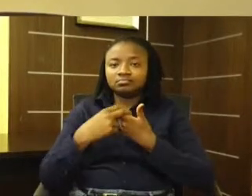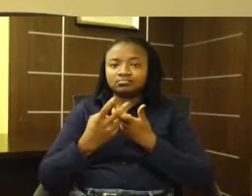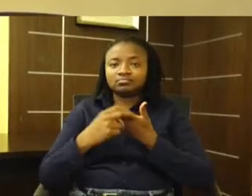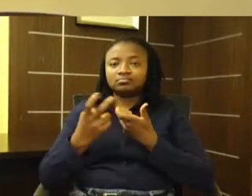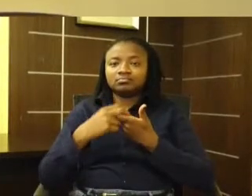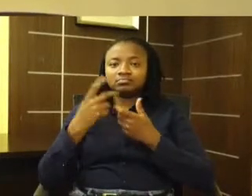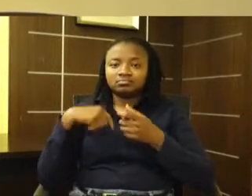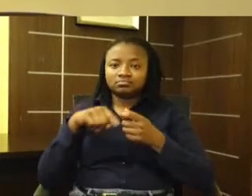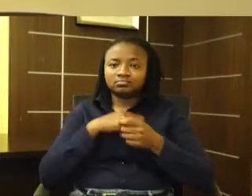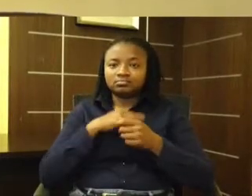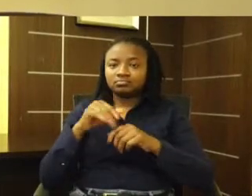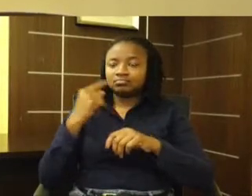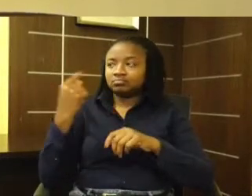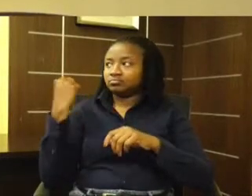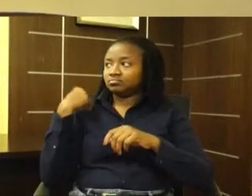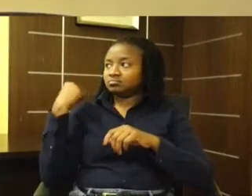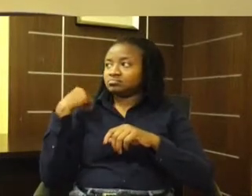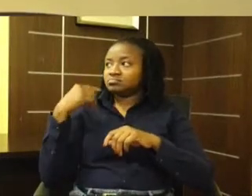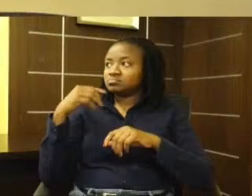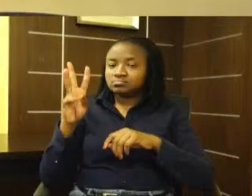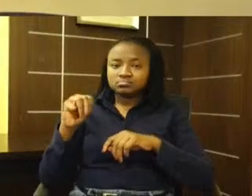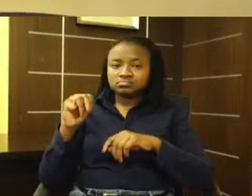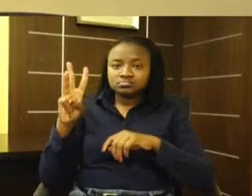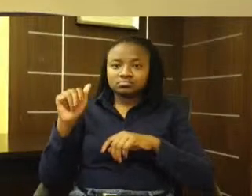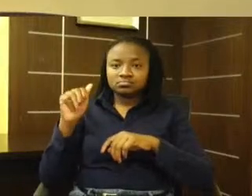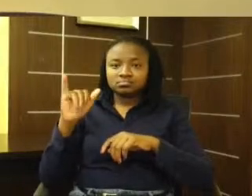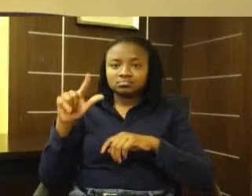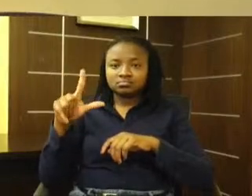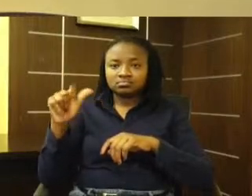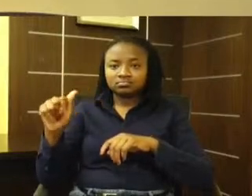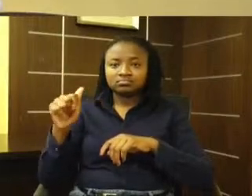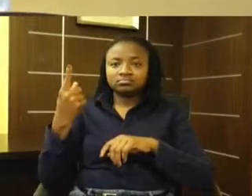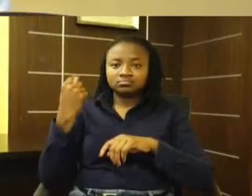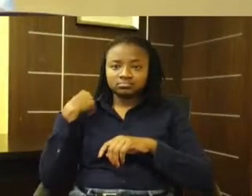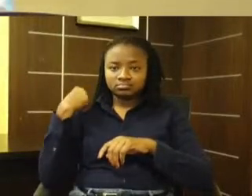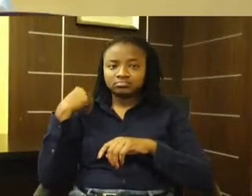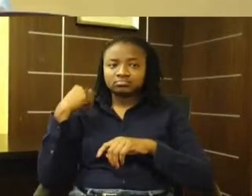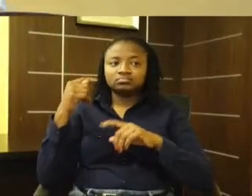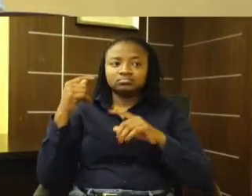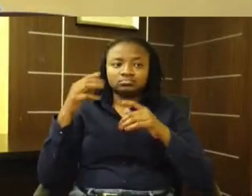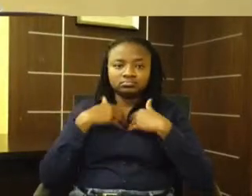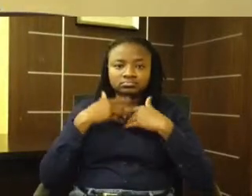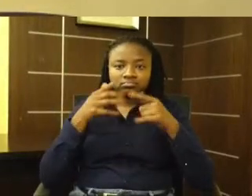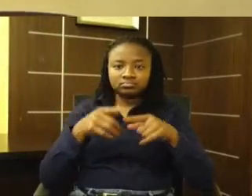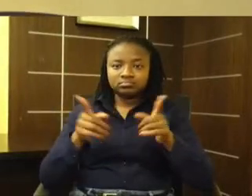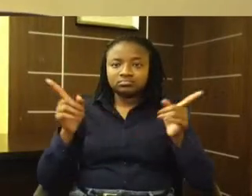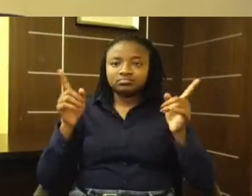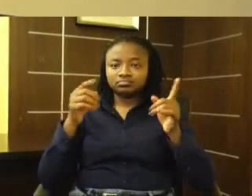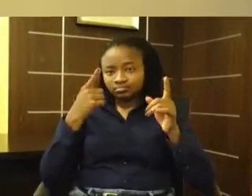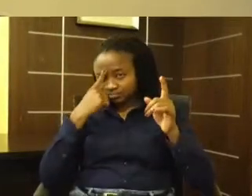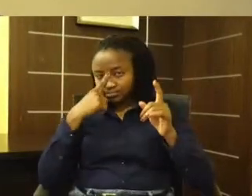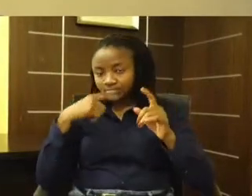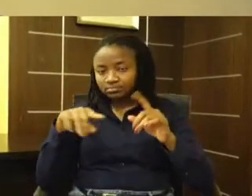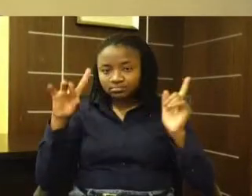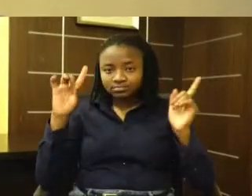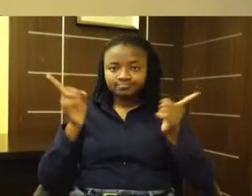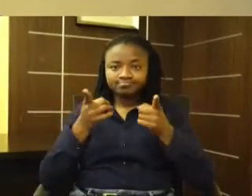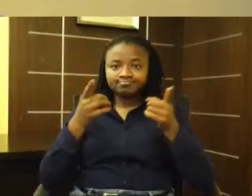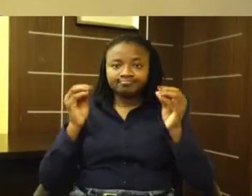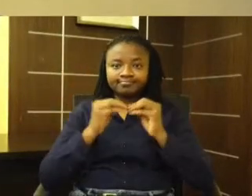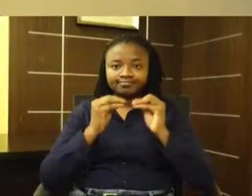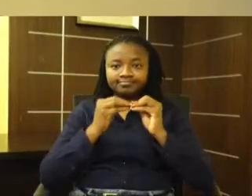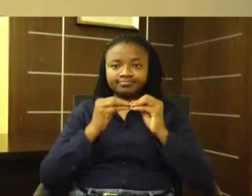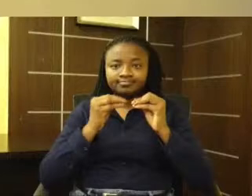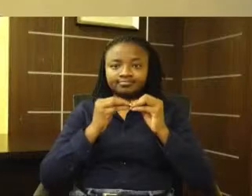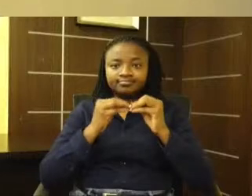from yesterday. I think Mwaila has been on overdrive to have this particular policy brief on a